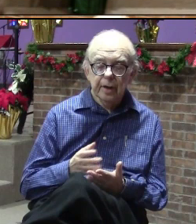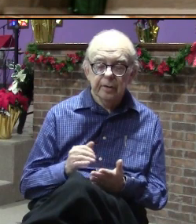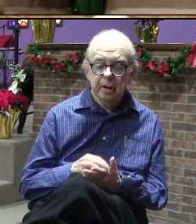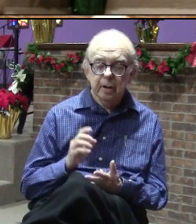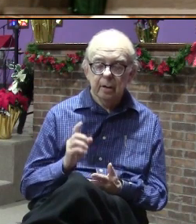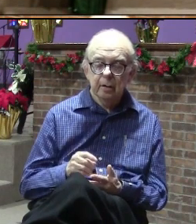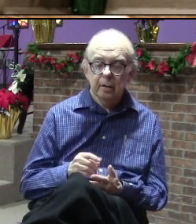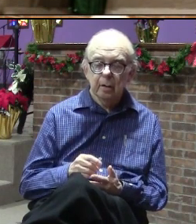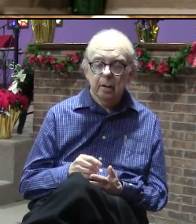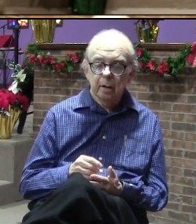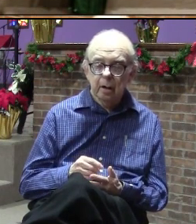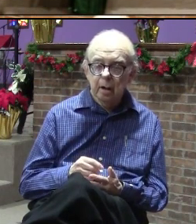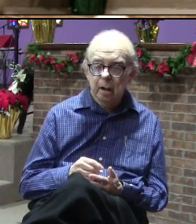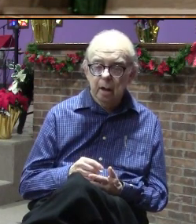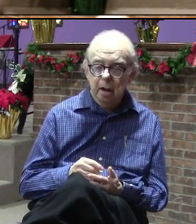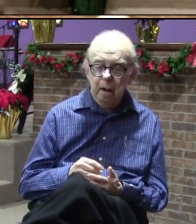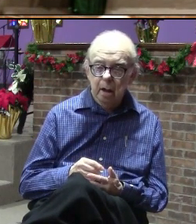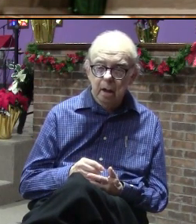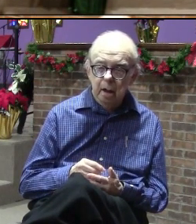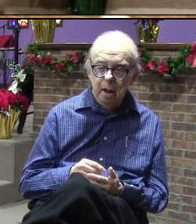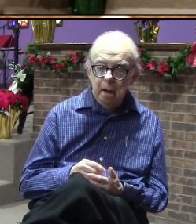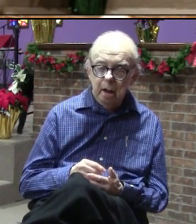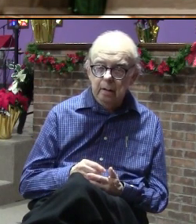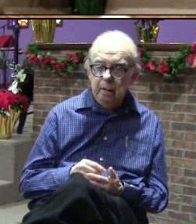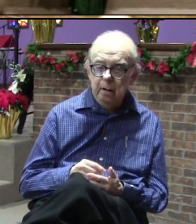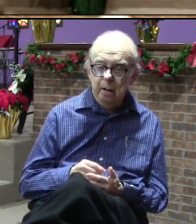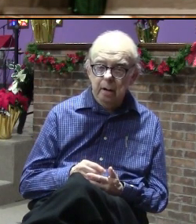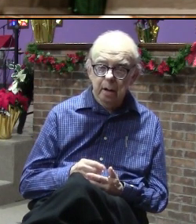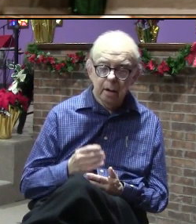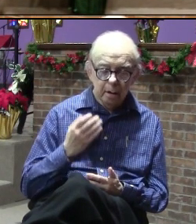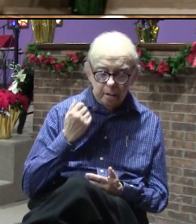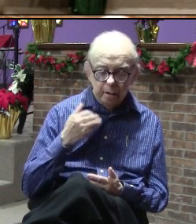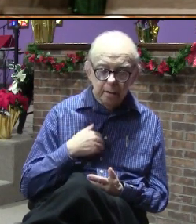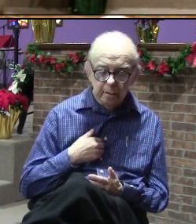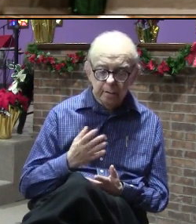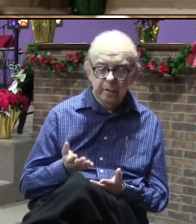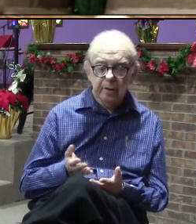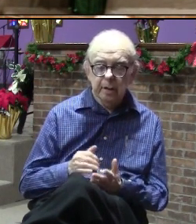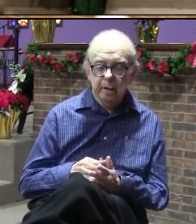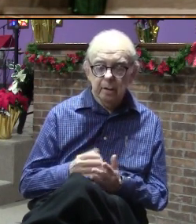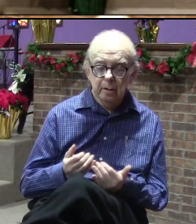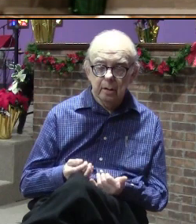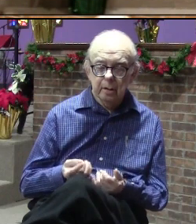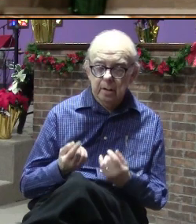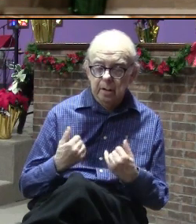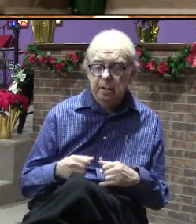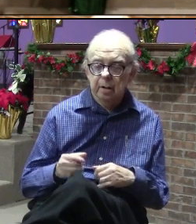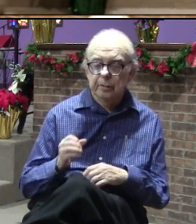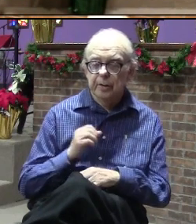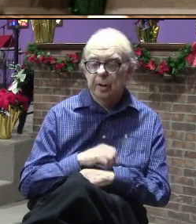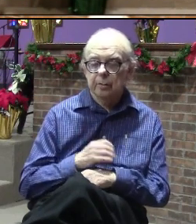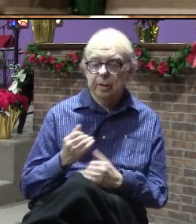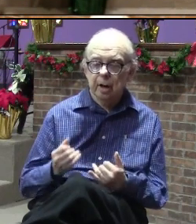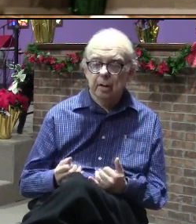And that's what he'll provide. If you don't have that, you need to come back today